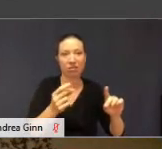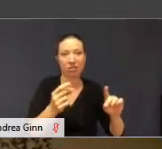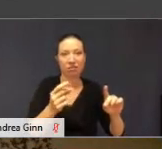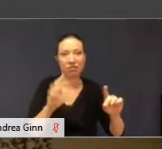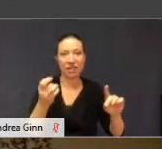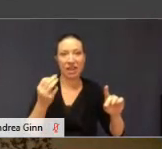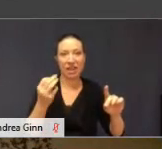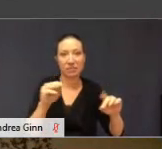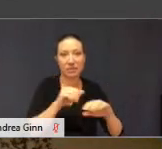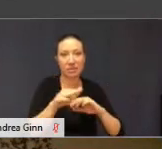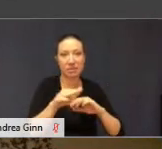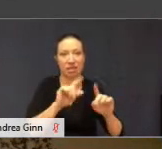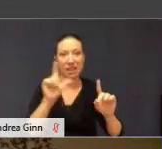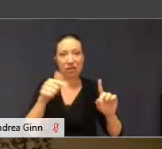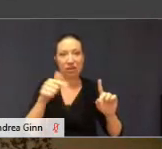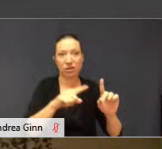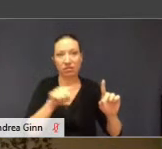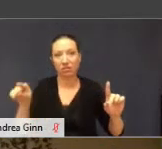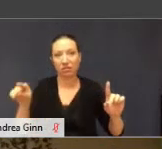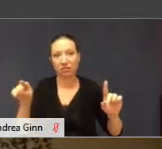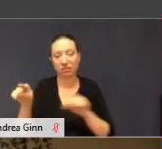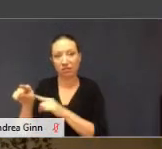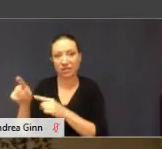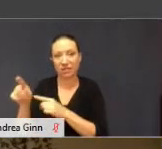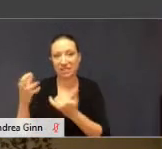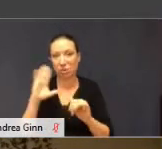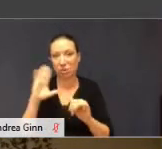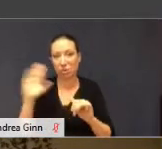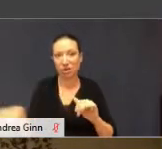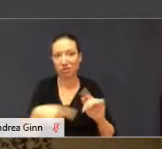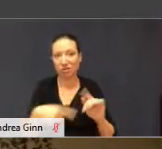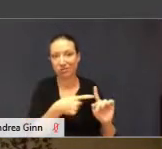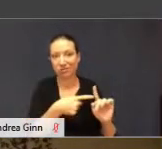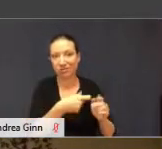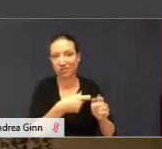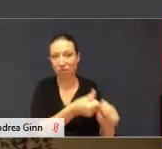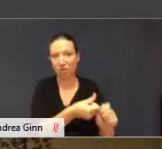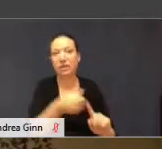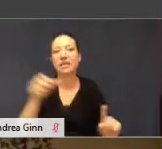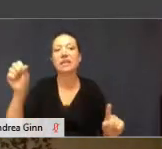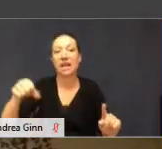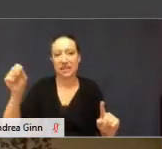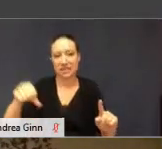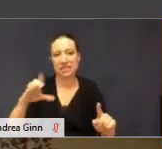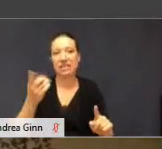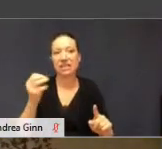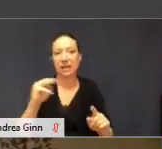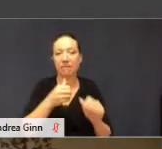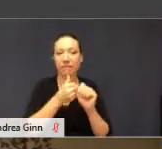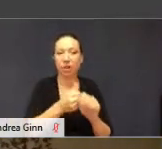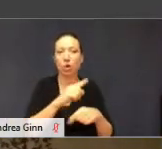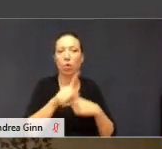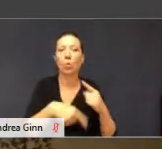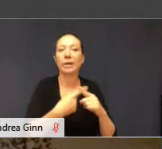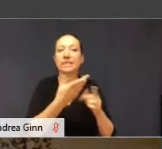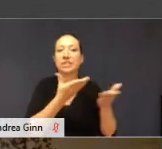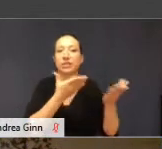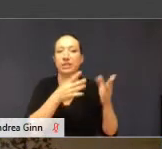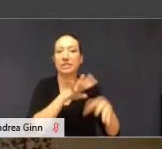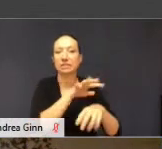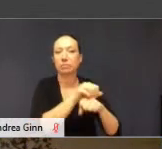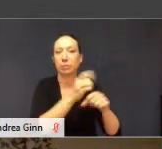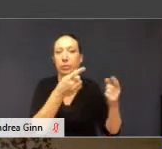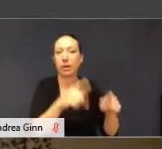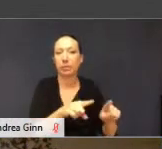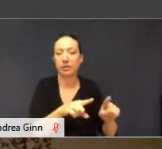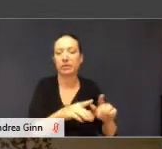paid based on the date of service, not the date of submission. So whatever fee schedule is in place, and I want to just publicly